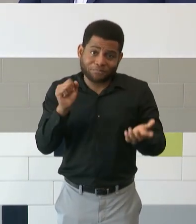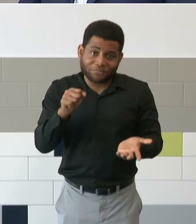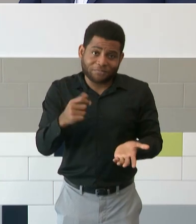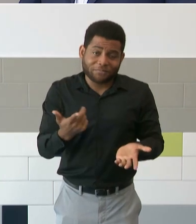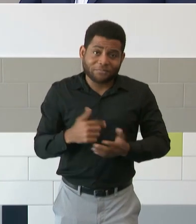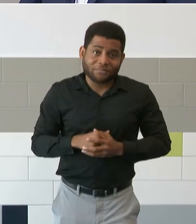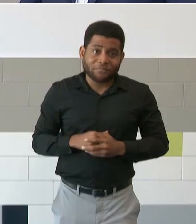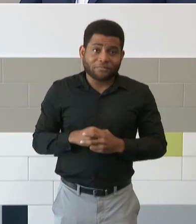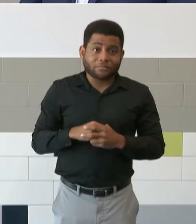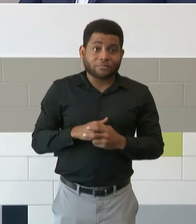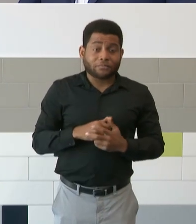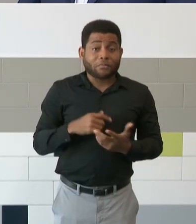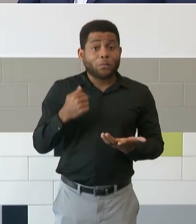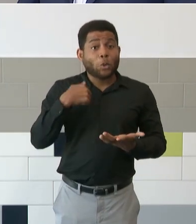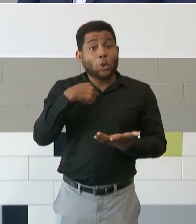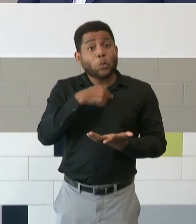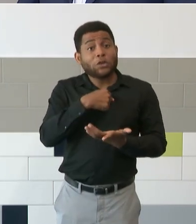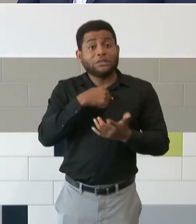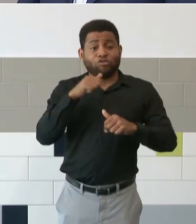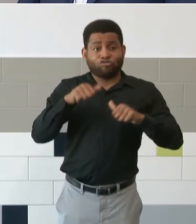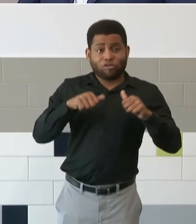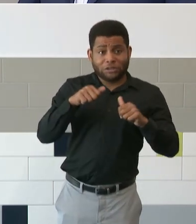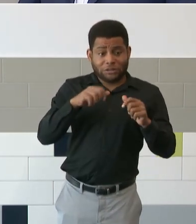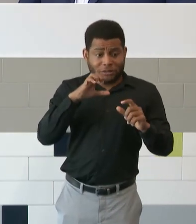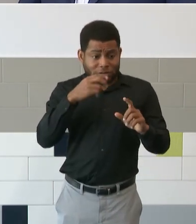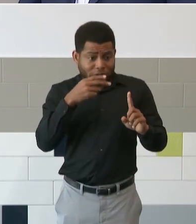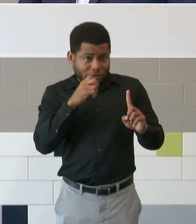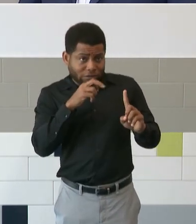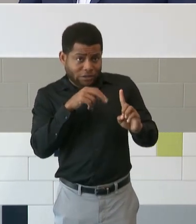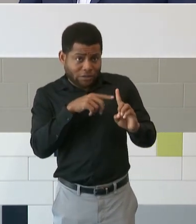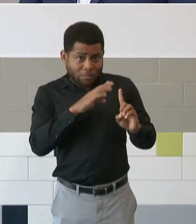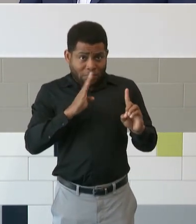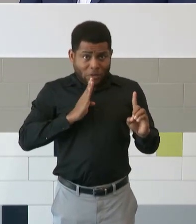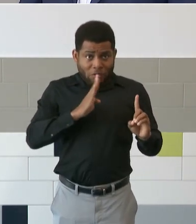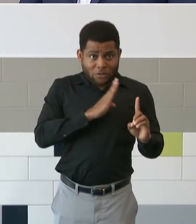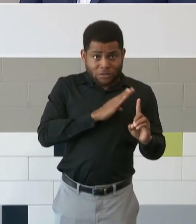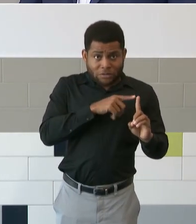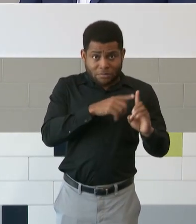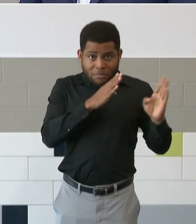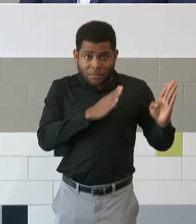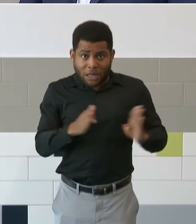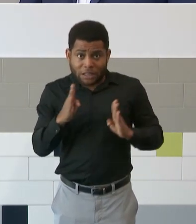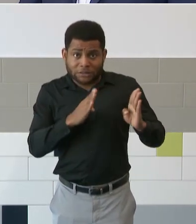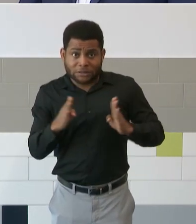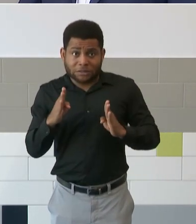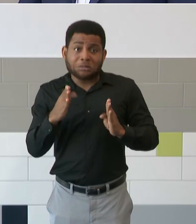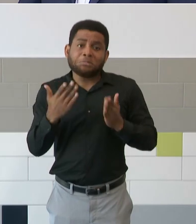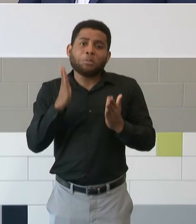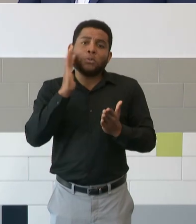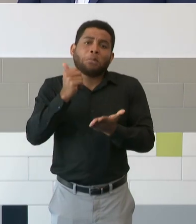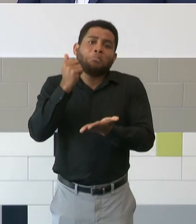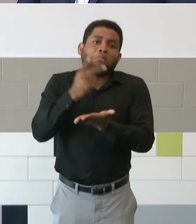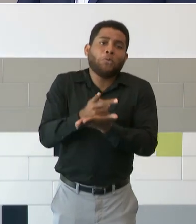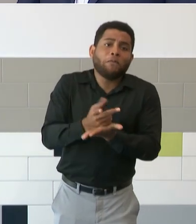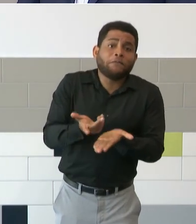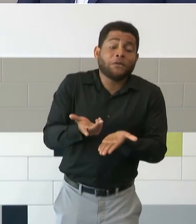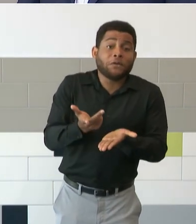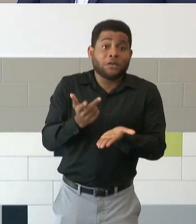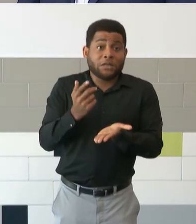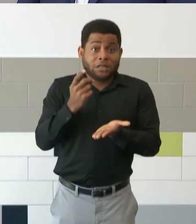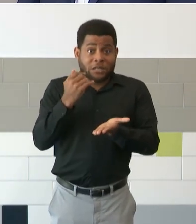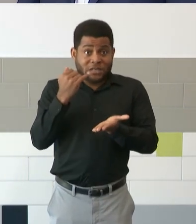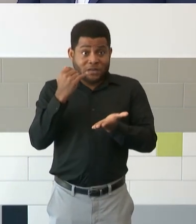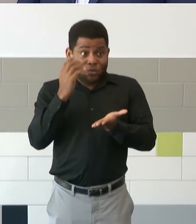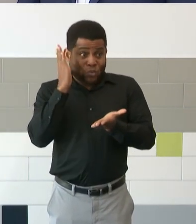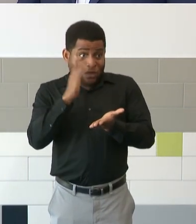board is going to take. You said they are likely to approve this. I am not certain about that. And so our posture is